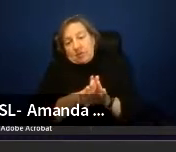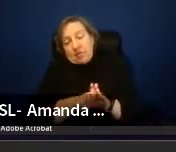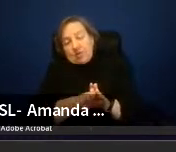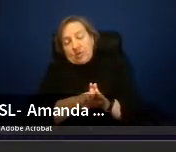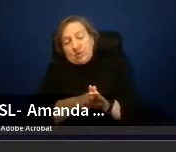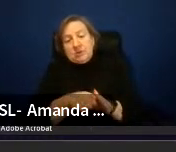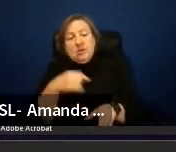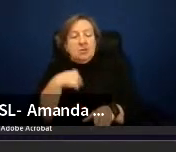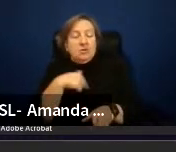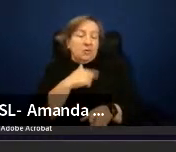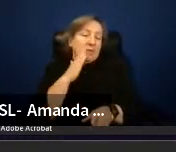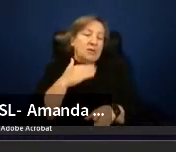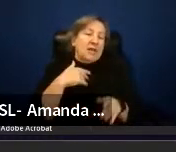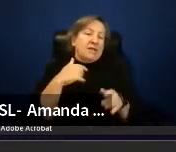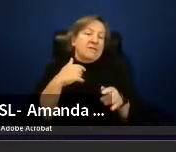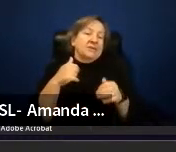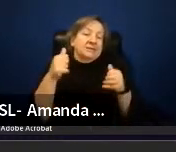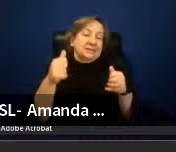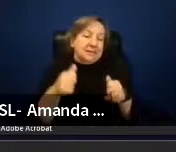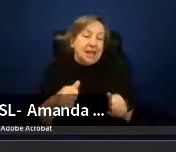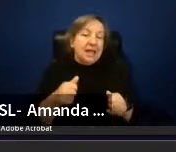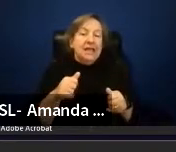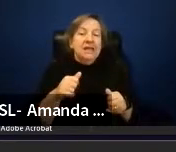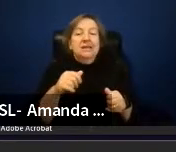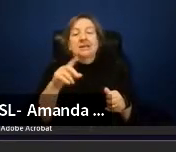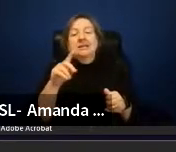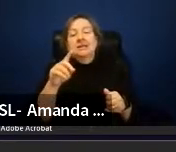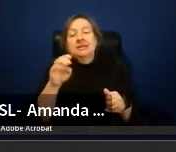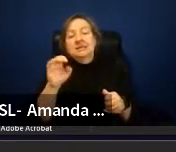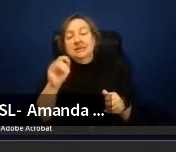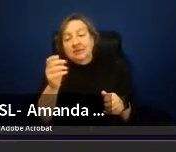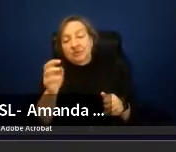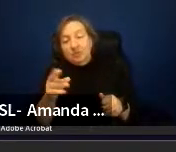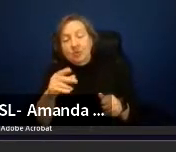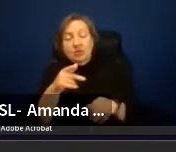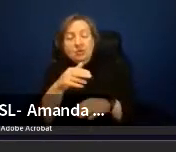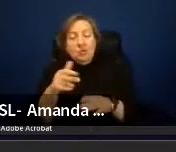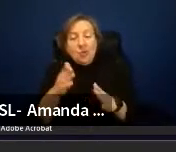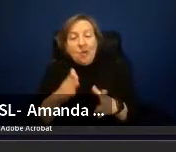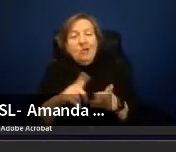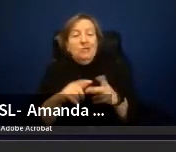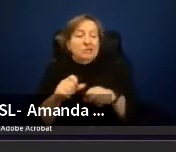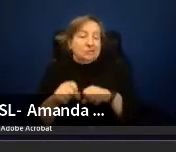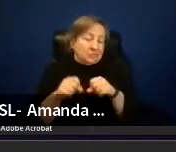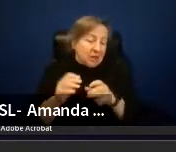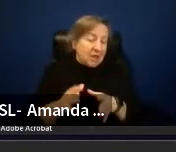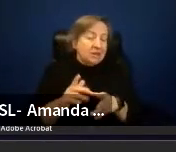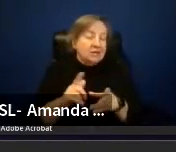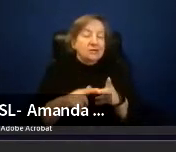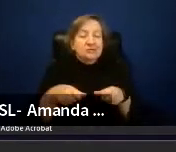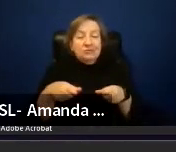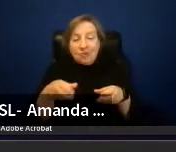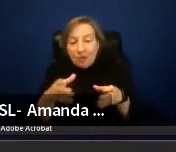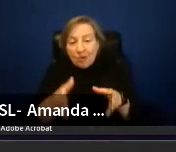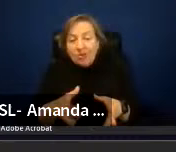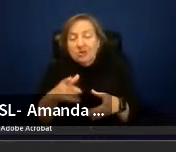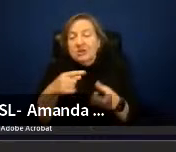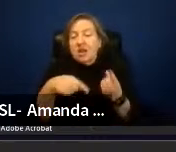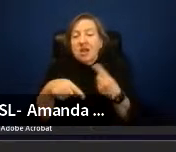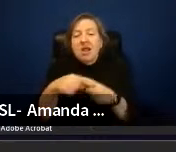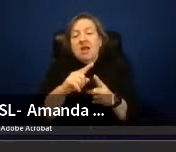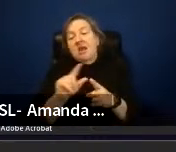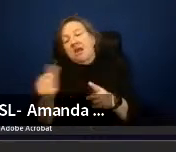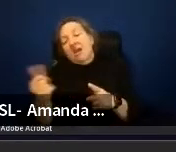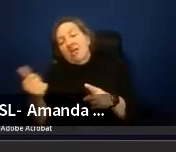We will have signed detours to get walkers, bikers, rollers around that